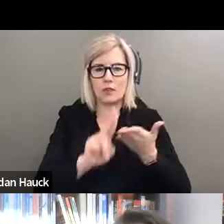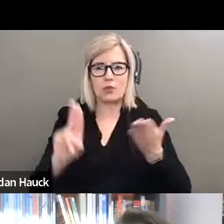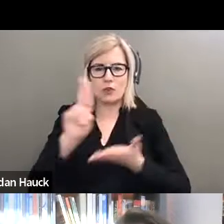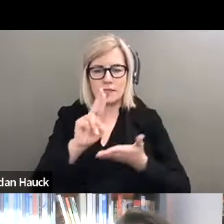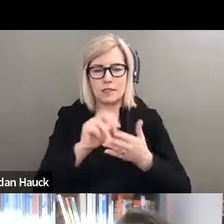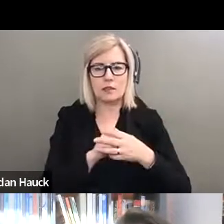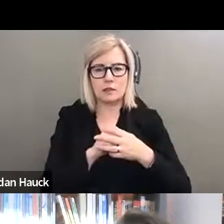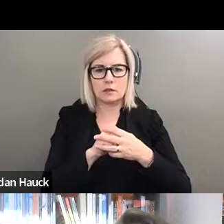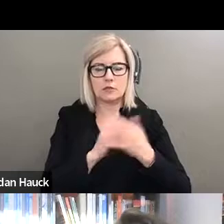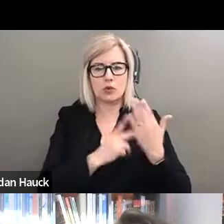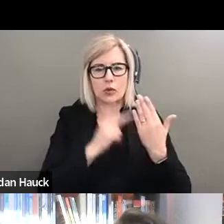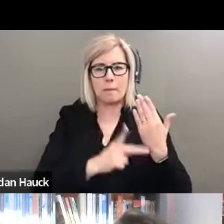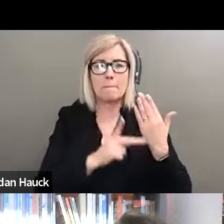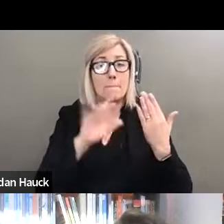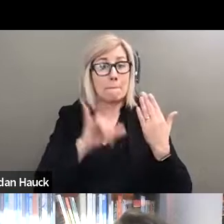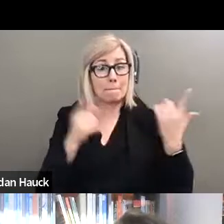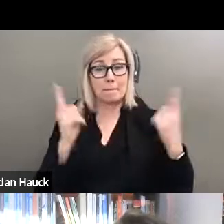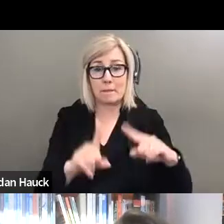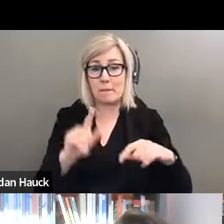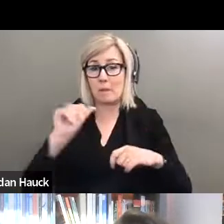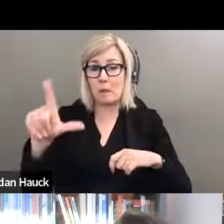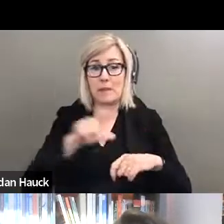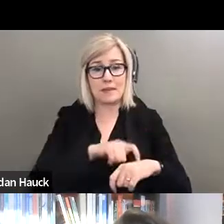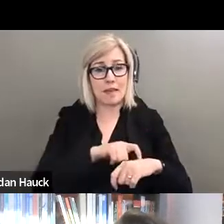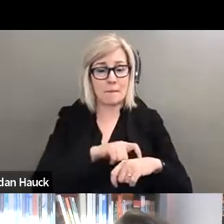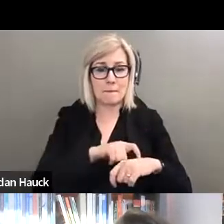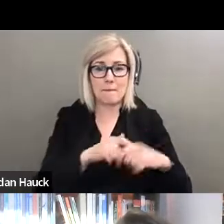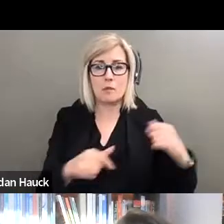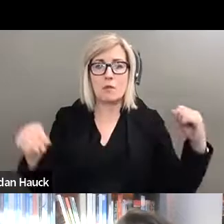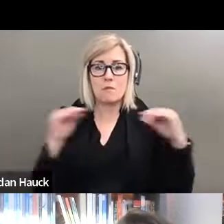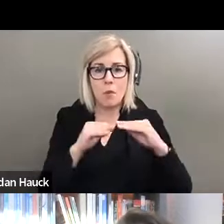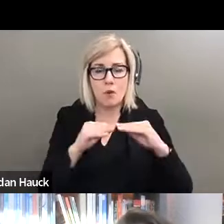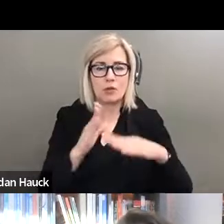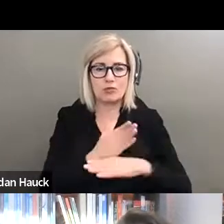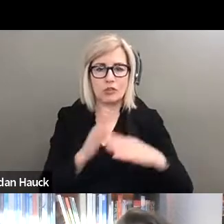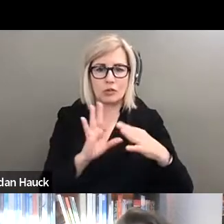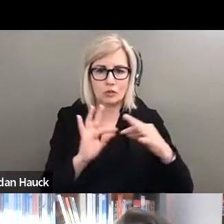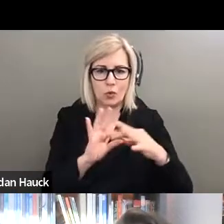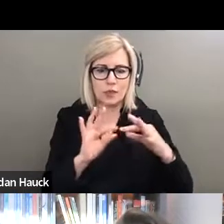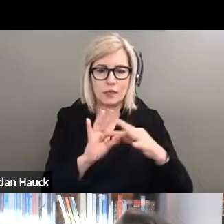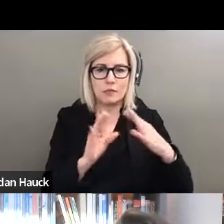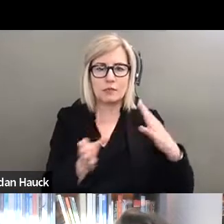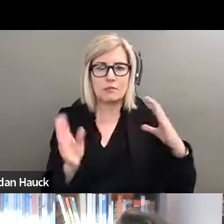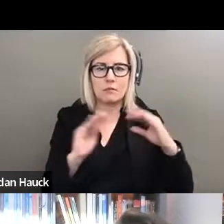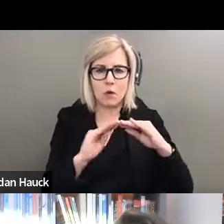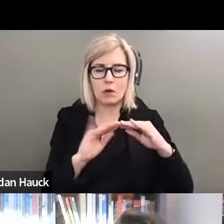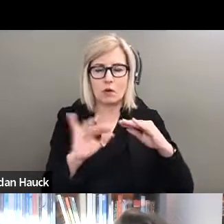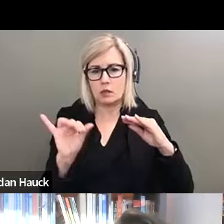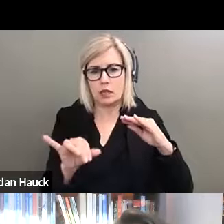universities. That happens all the time, and the more you guys share stories, the more that